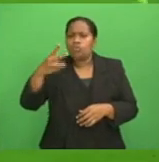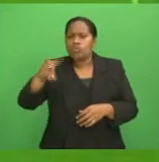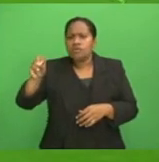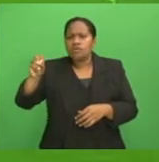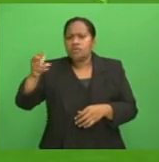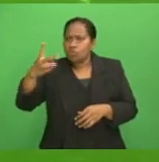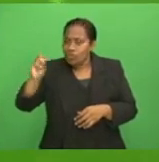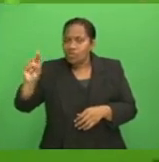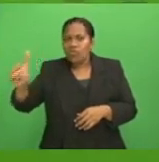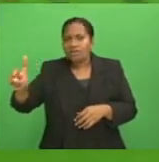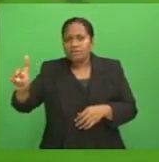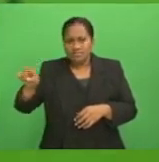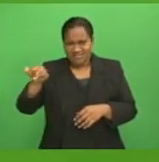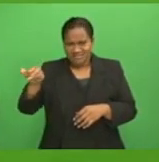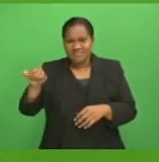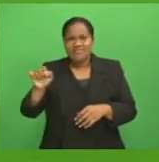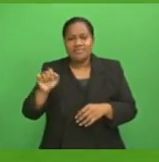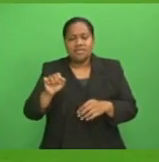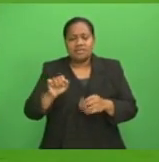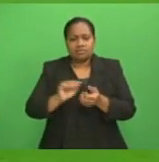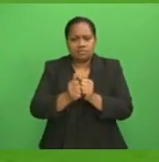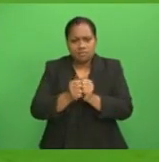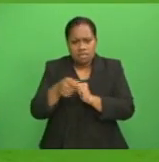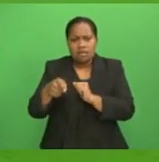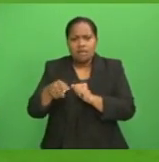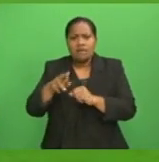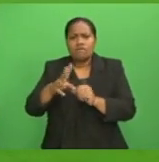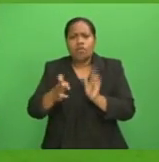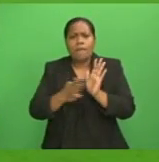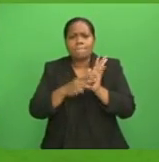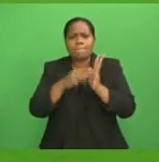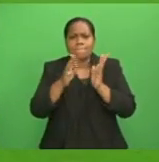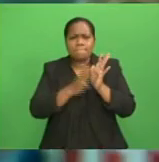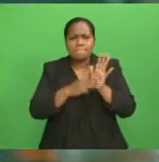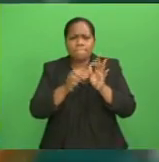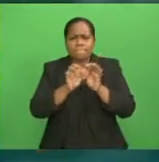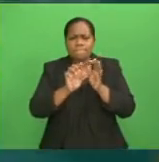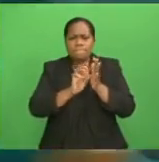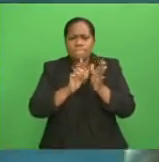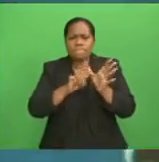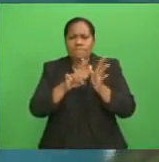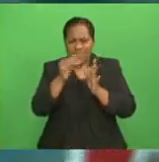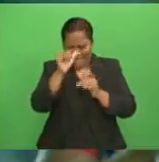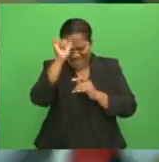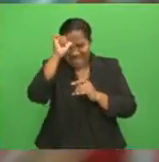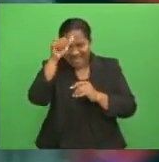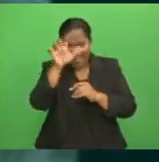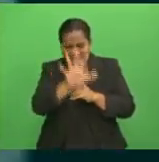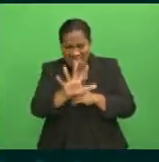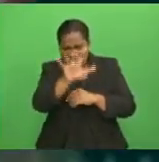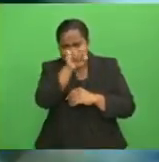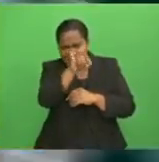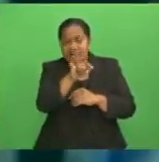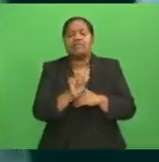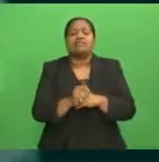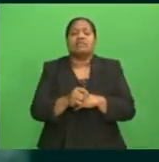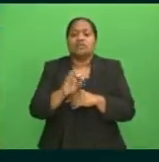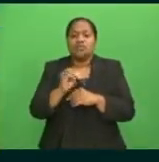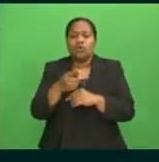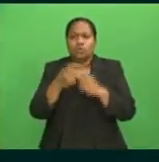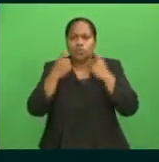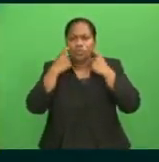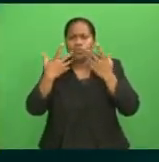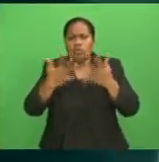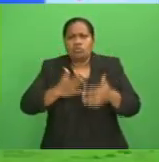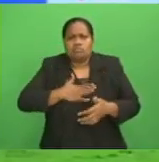Krishna confirmed that Mumbai City FC and East Bengal FC have approached him. His former club ATK has also shown their interest